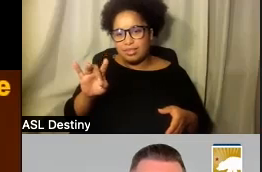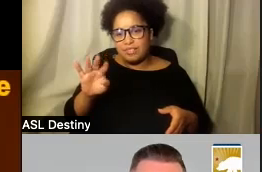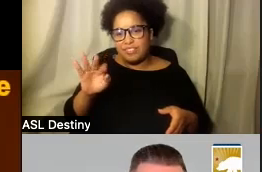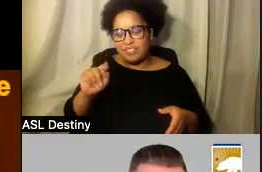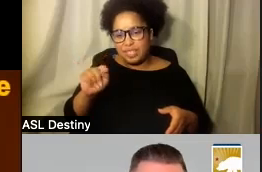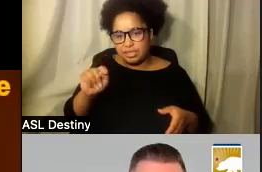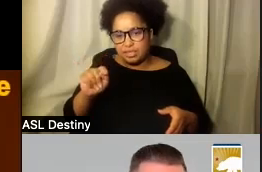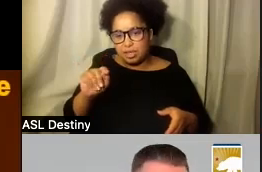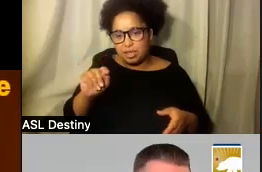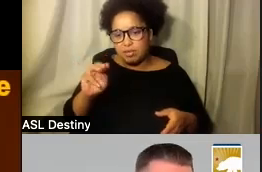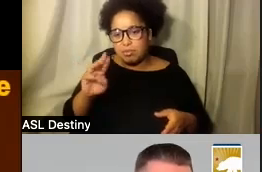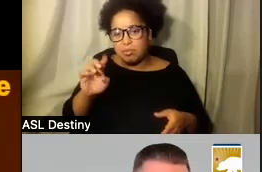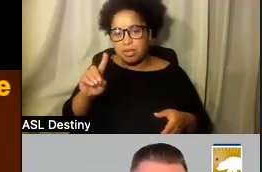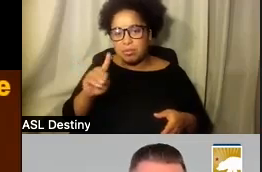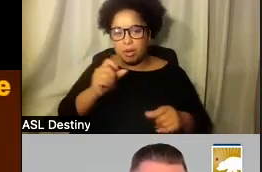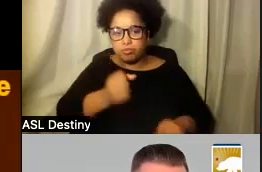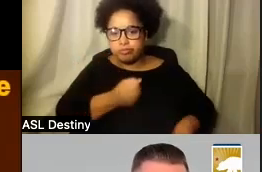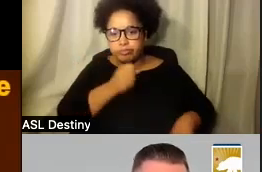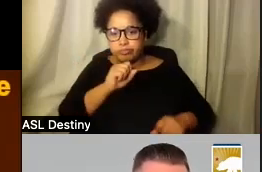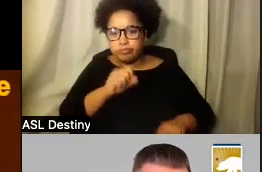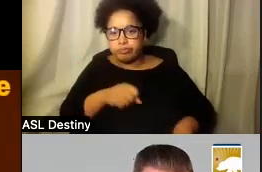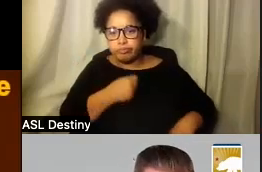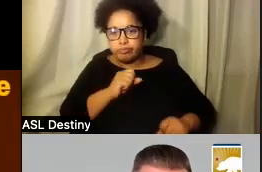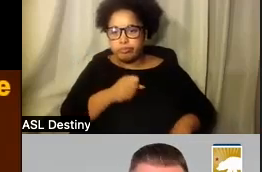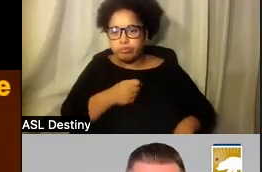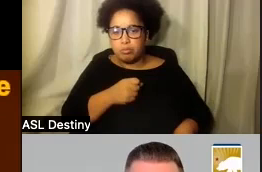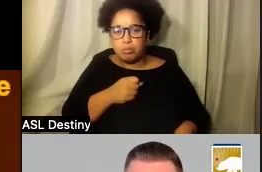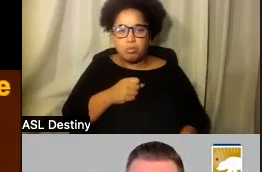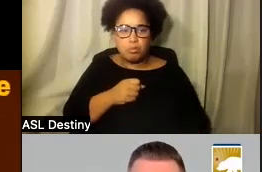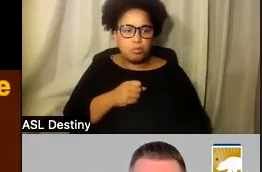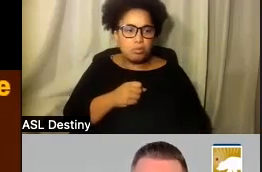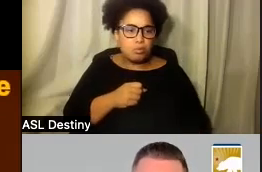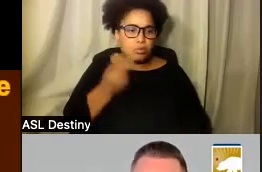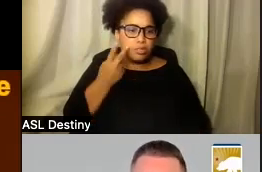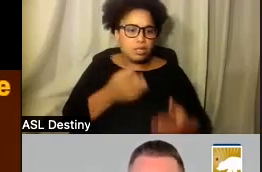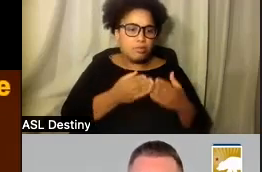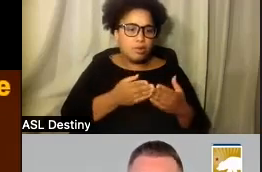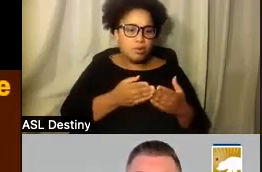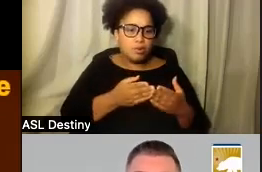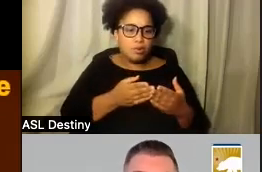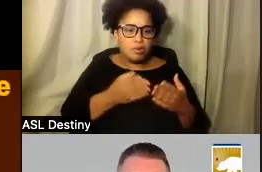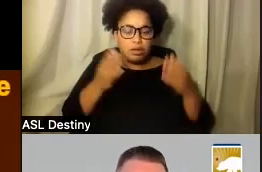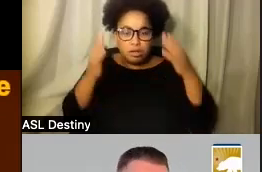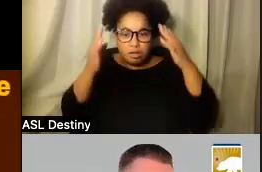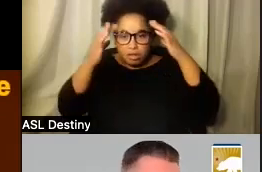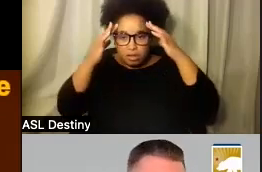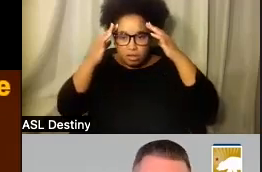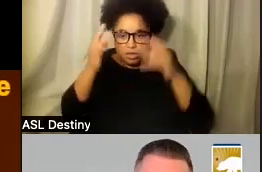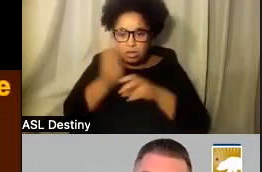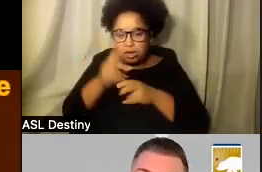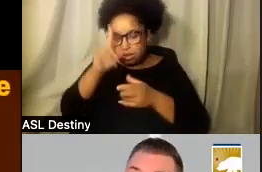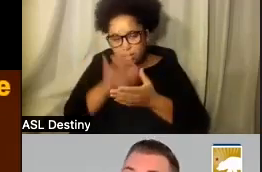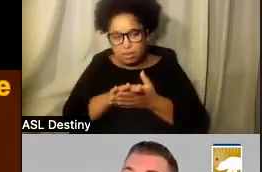There was people boating on the 101 when they were as you can see, the boat right there. Just an unbelievable sight, and there's so much we can